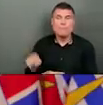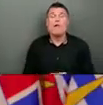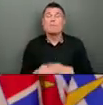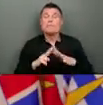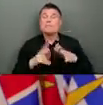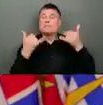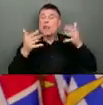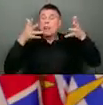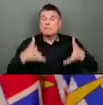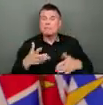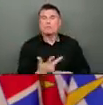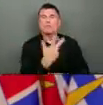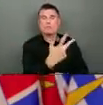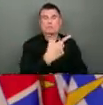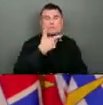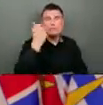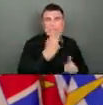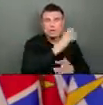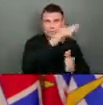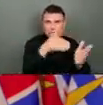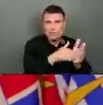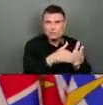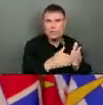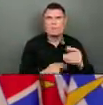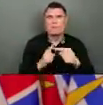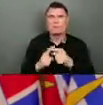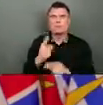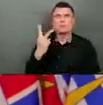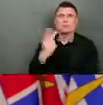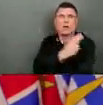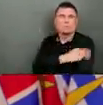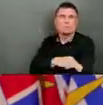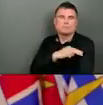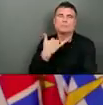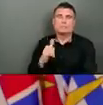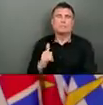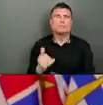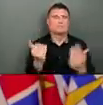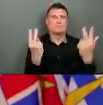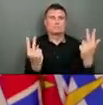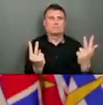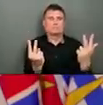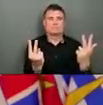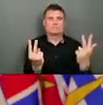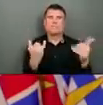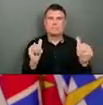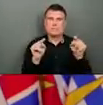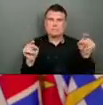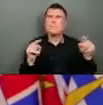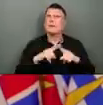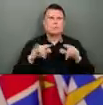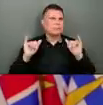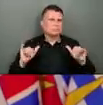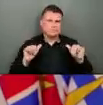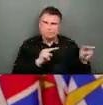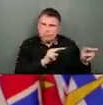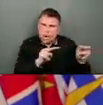I now want to give an update on some of the data that we've been following so closely over the last number of